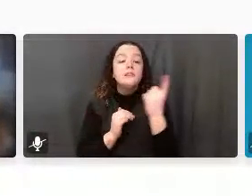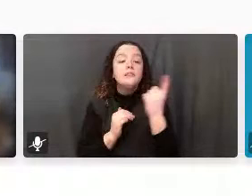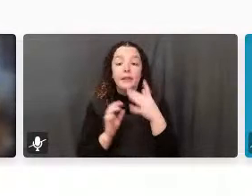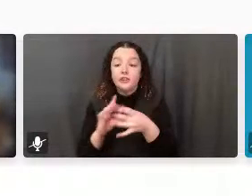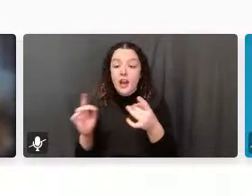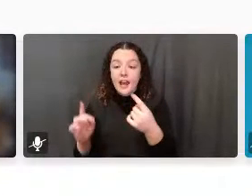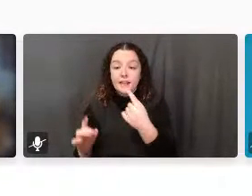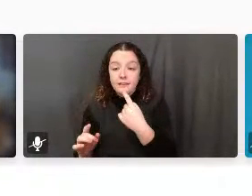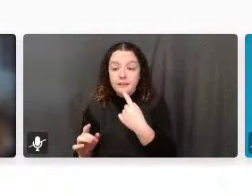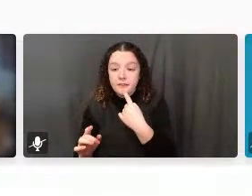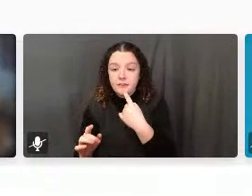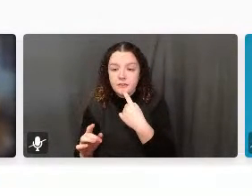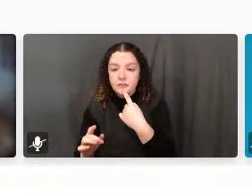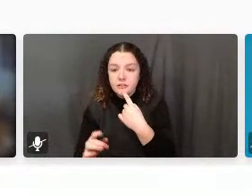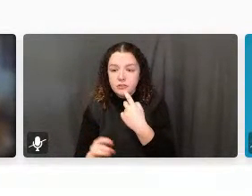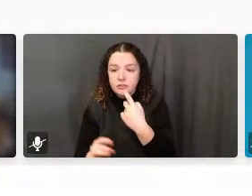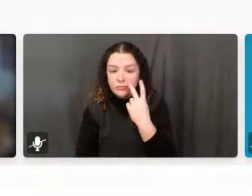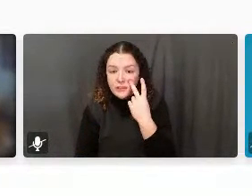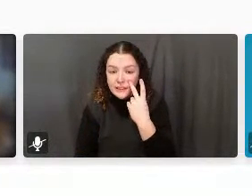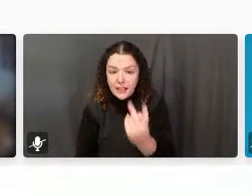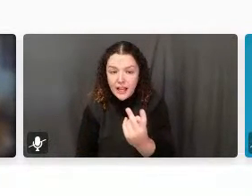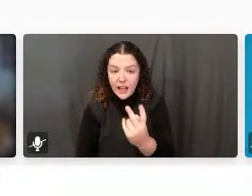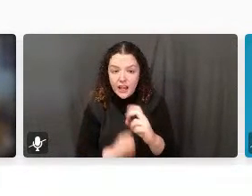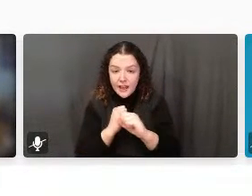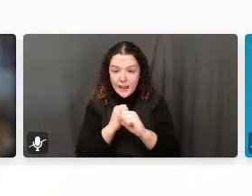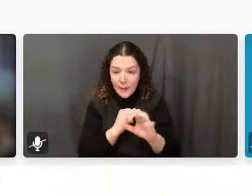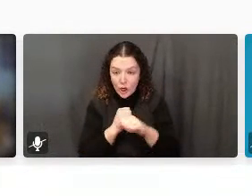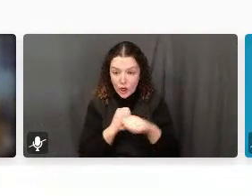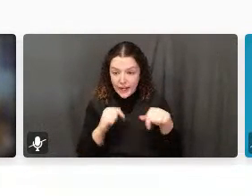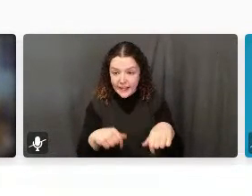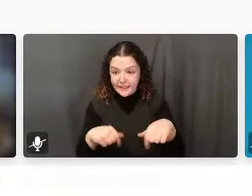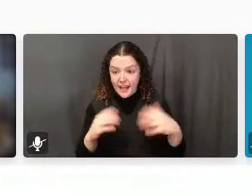on my screen, but can we see the marketing side in here as well?